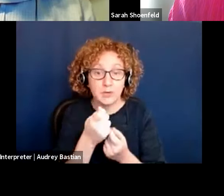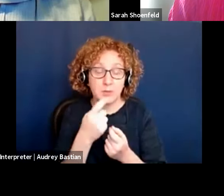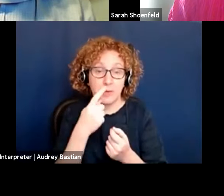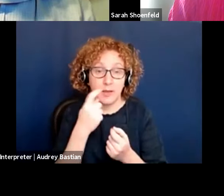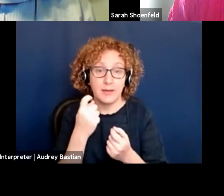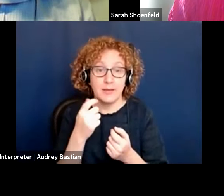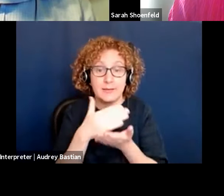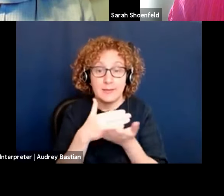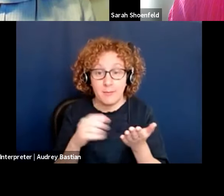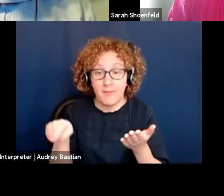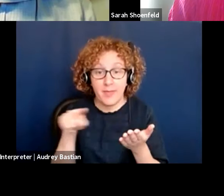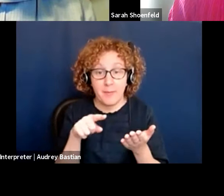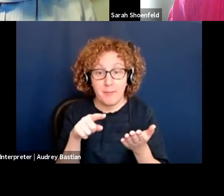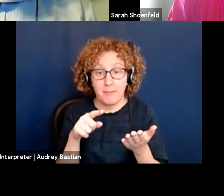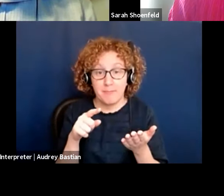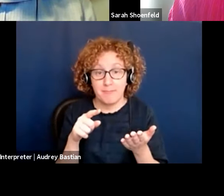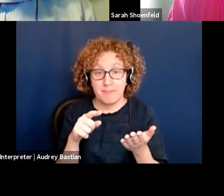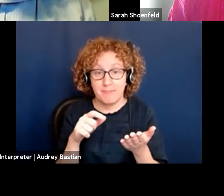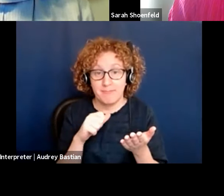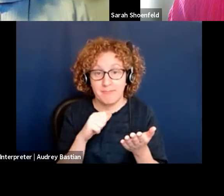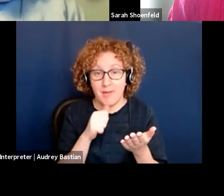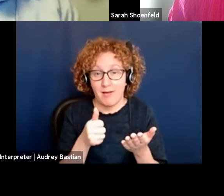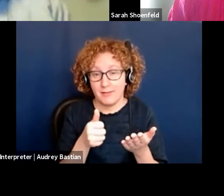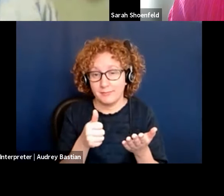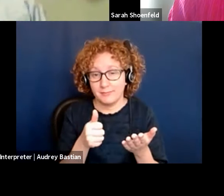some of them, I think, hadn't particularly given it,